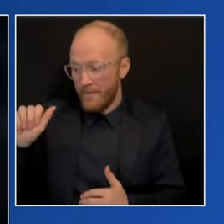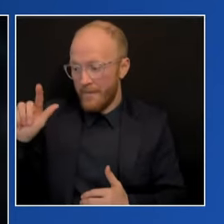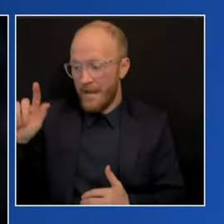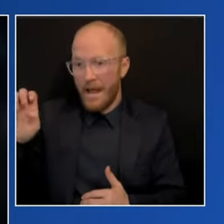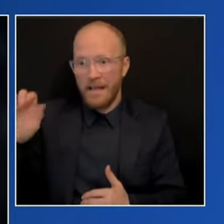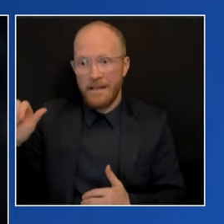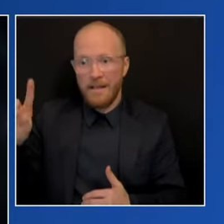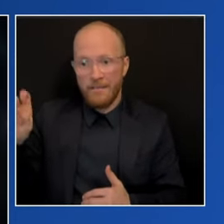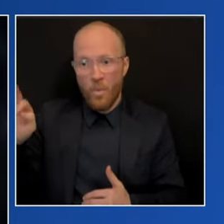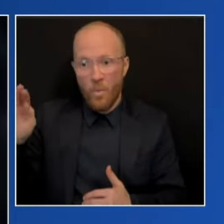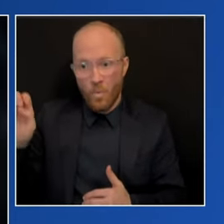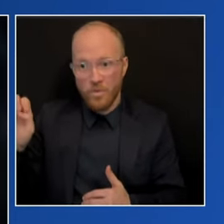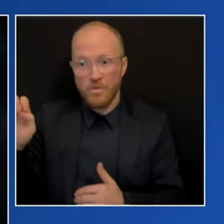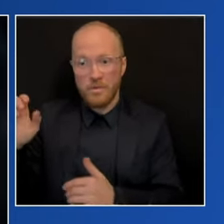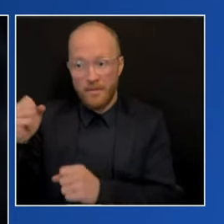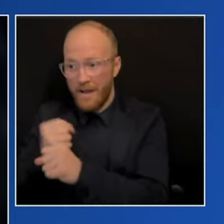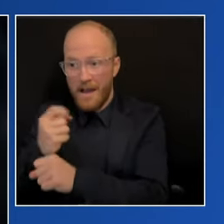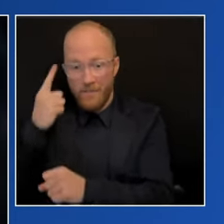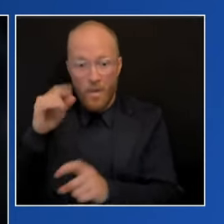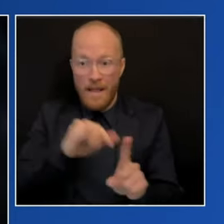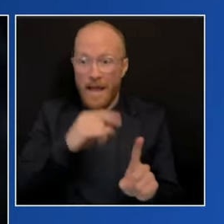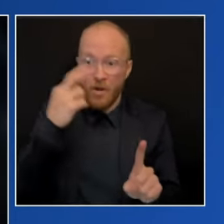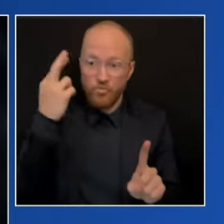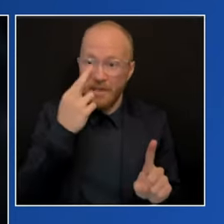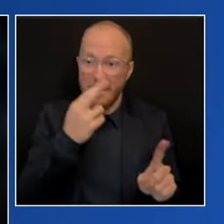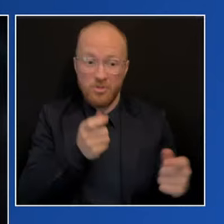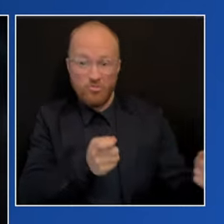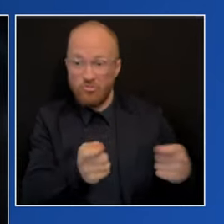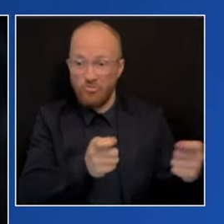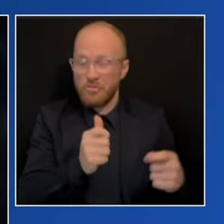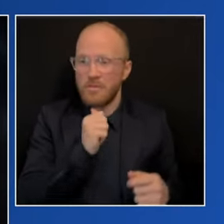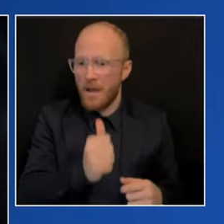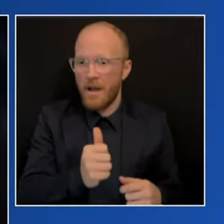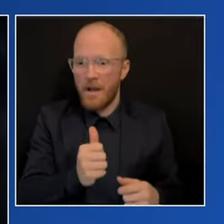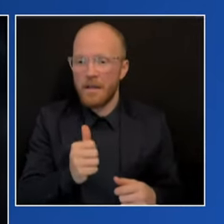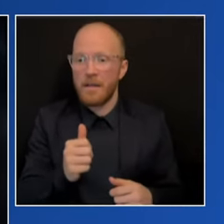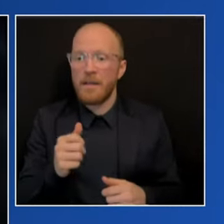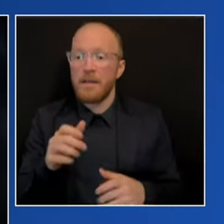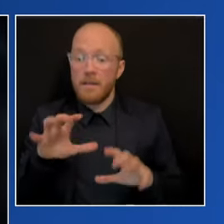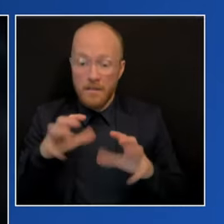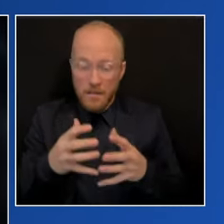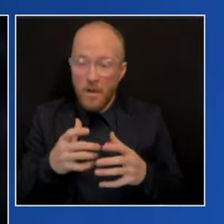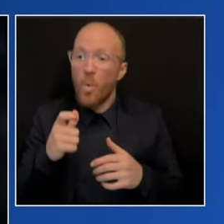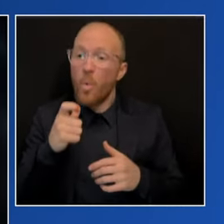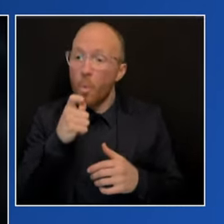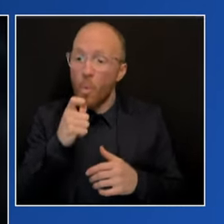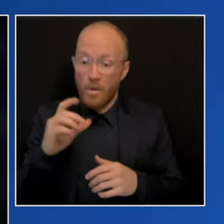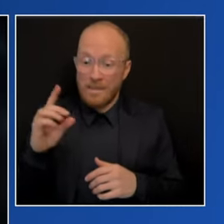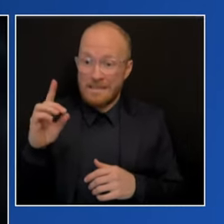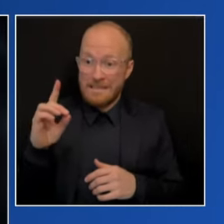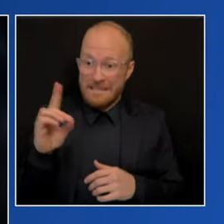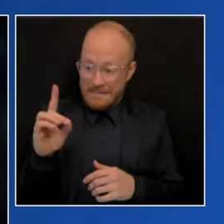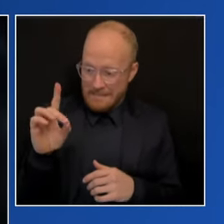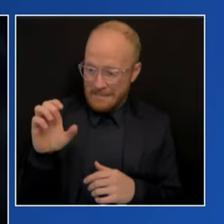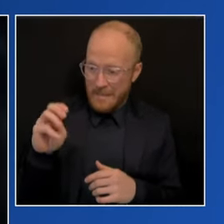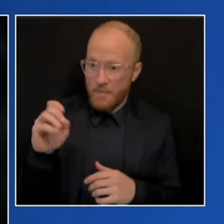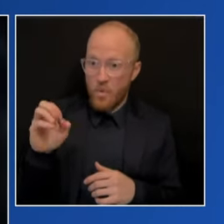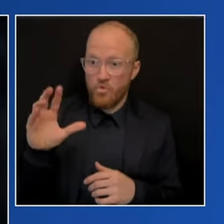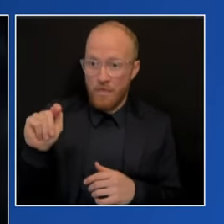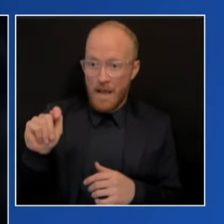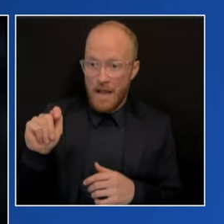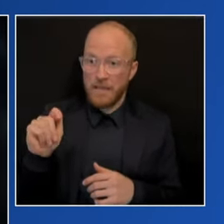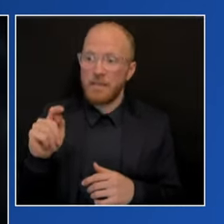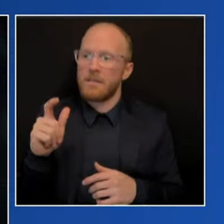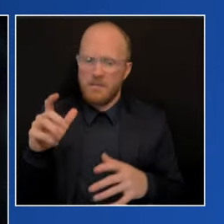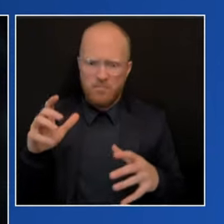genuine leaders, democratic leaders with a small d, don't hold on to power relentlessly. Our leaders